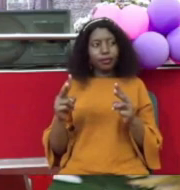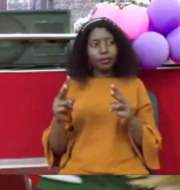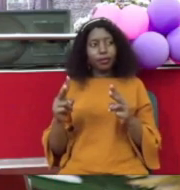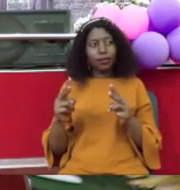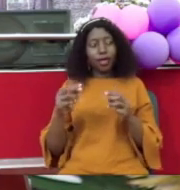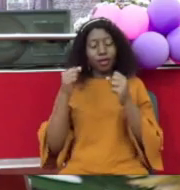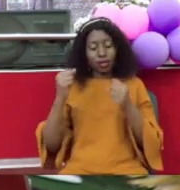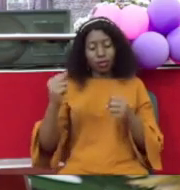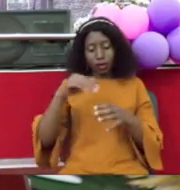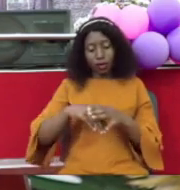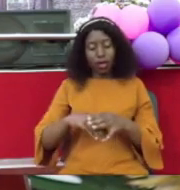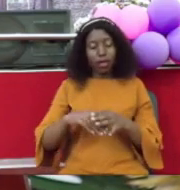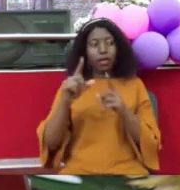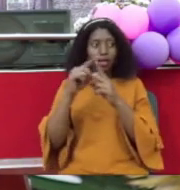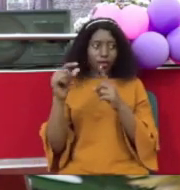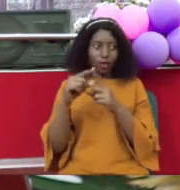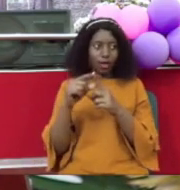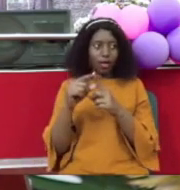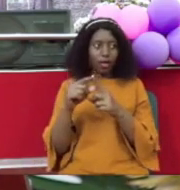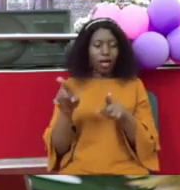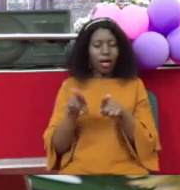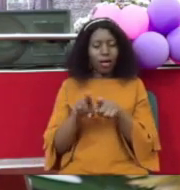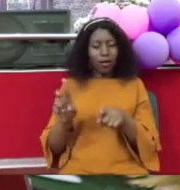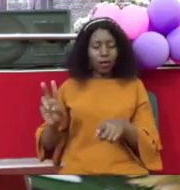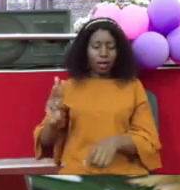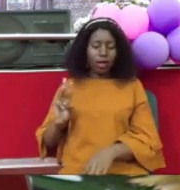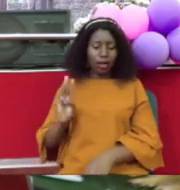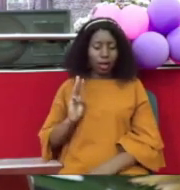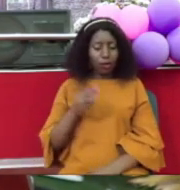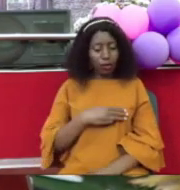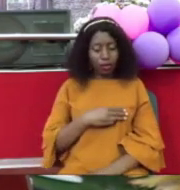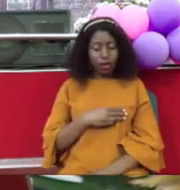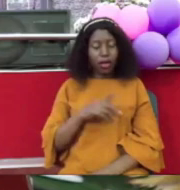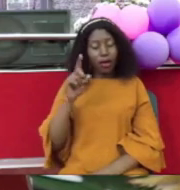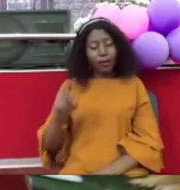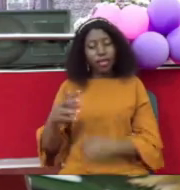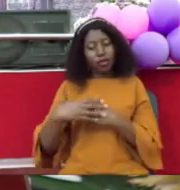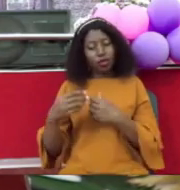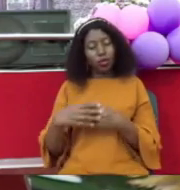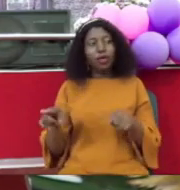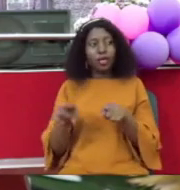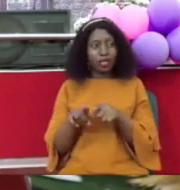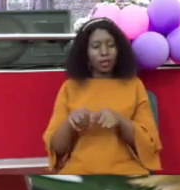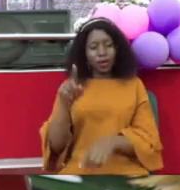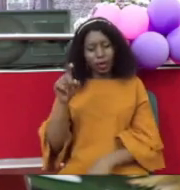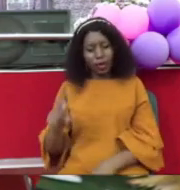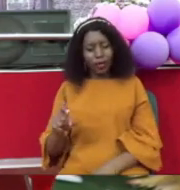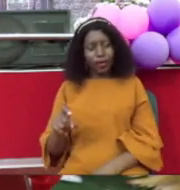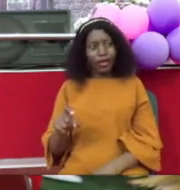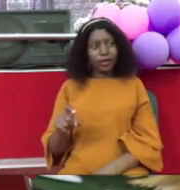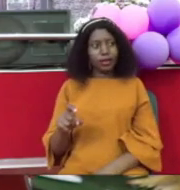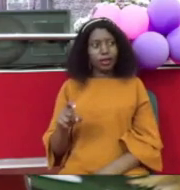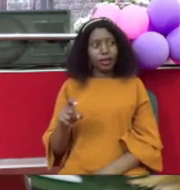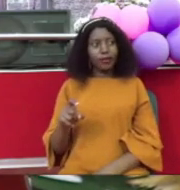to believe the word and stand on the word. Hivyo basi hata sisi lazima tuamini neno na tusimame kwenye hilo neno. We must confess